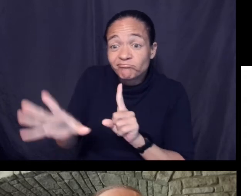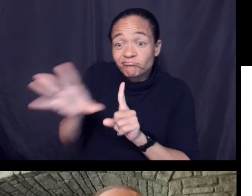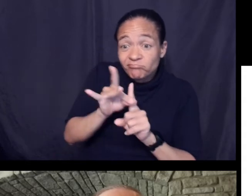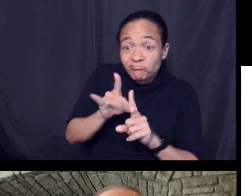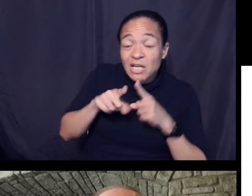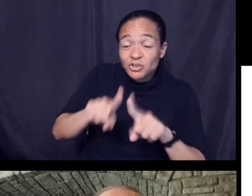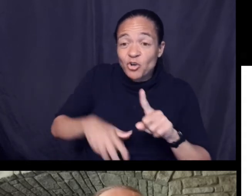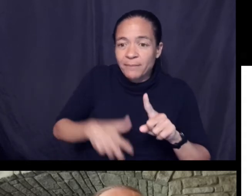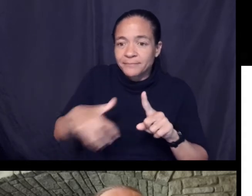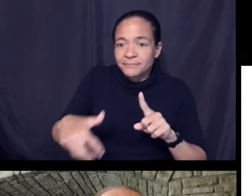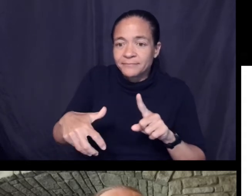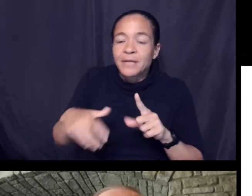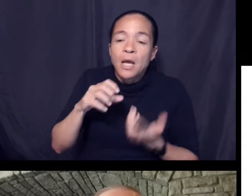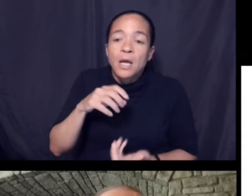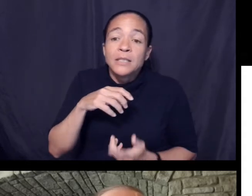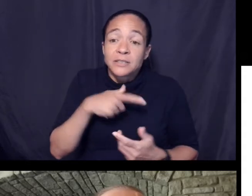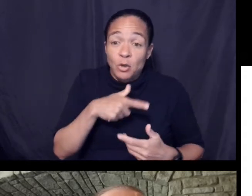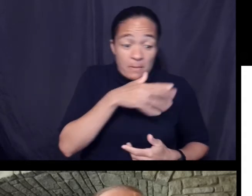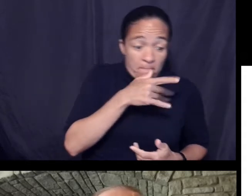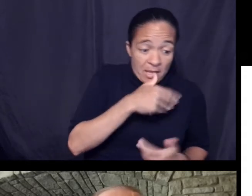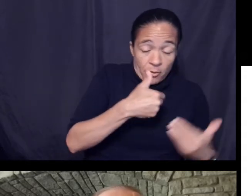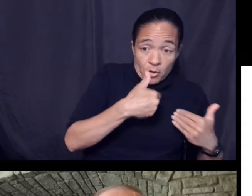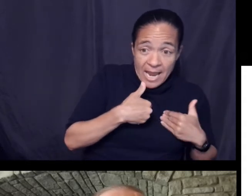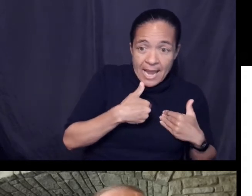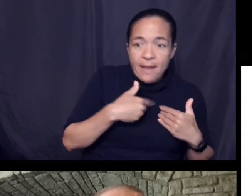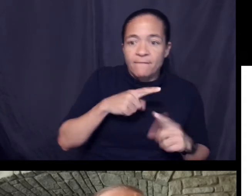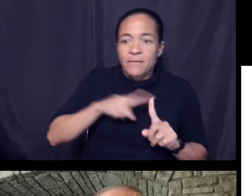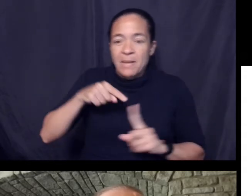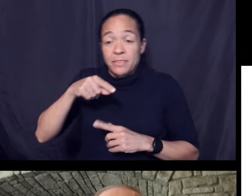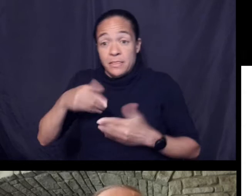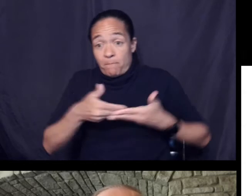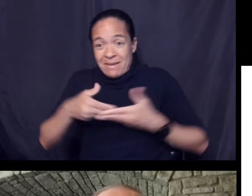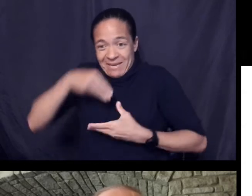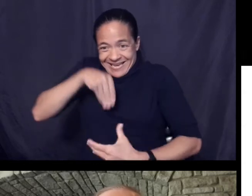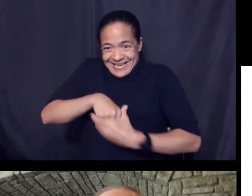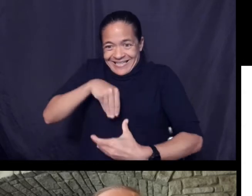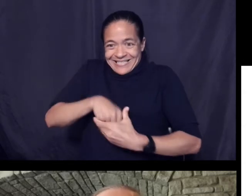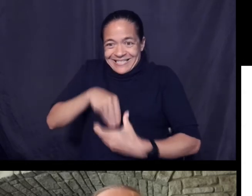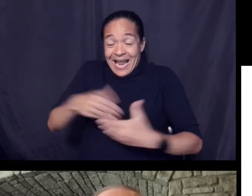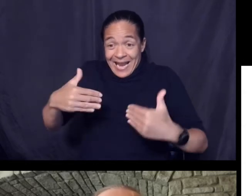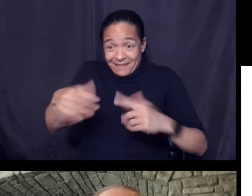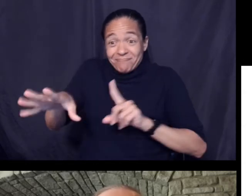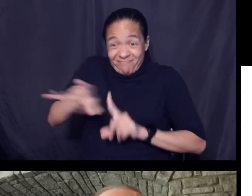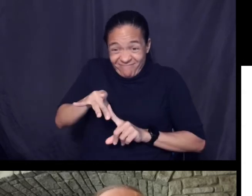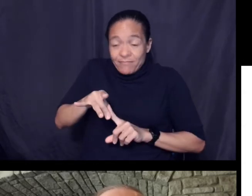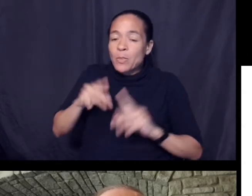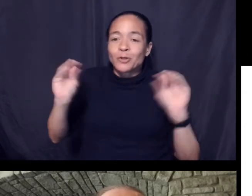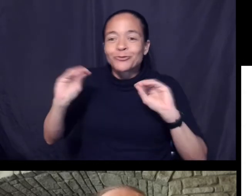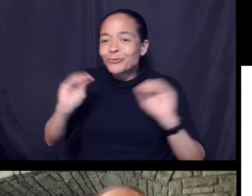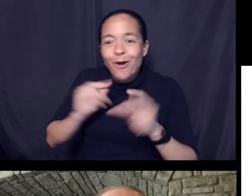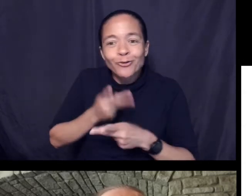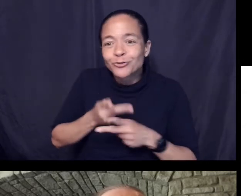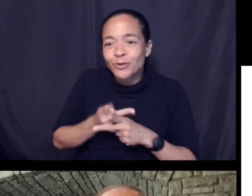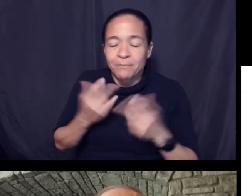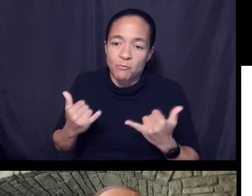fetal CMV. So if the mother has CMV or the fetus, not the newborn, but the fetus, there is no available treatment at